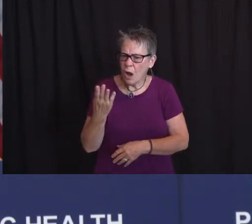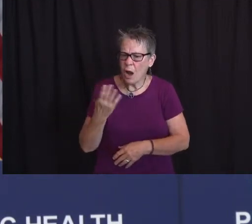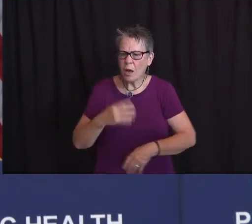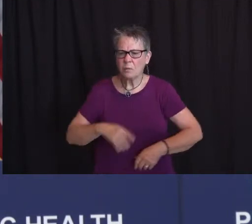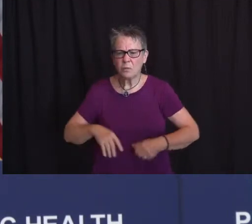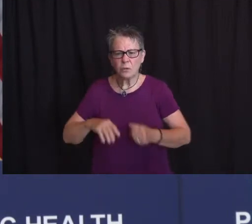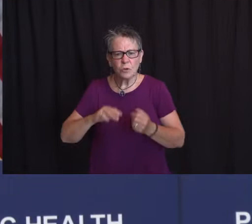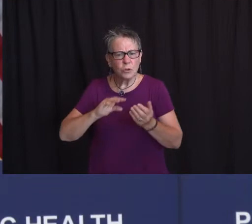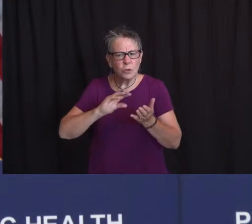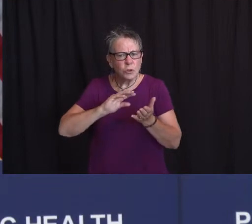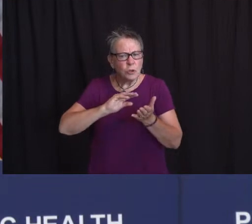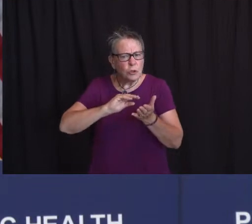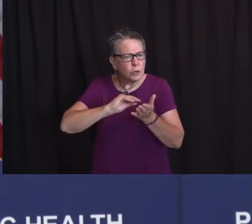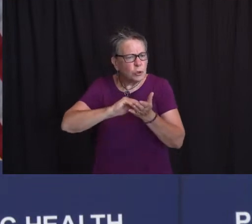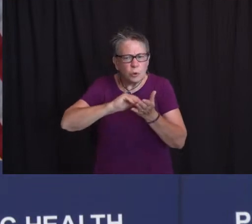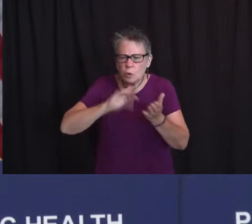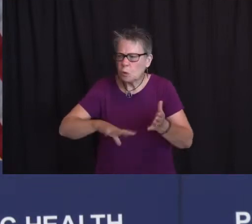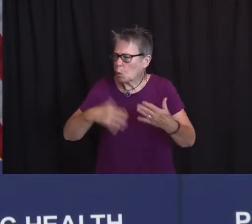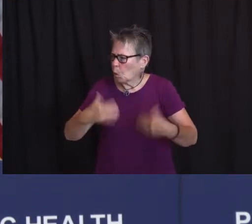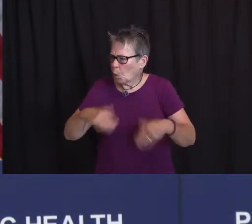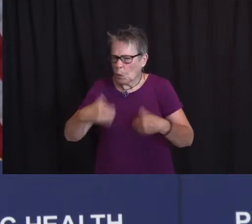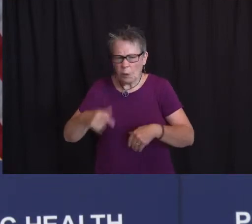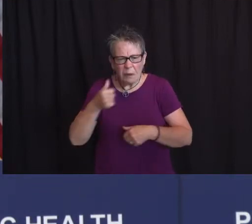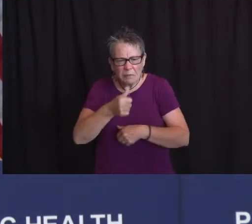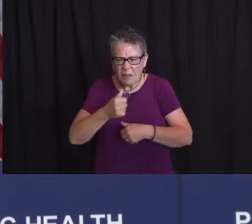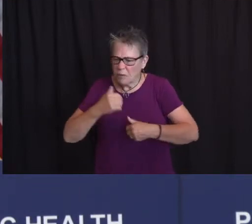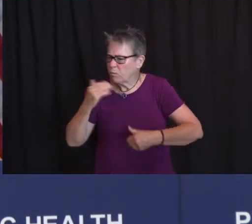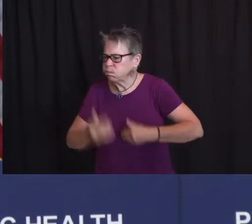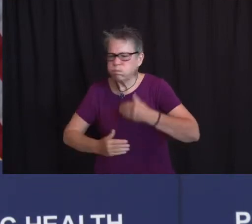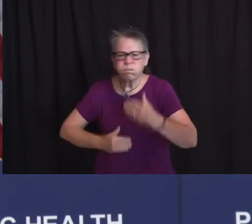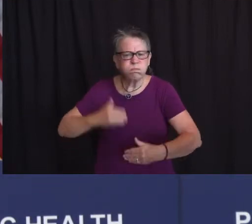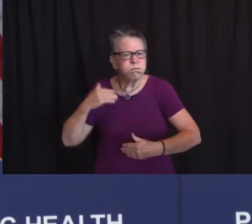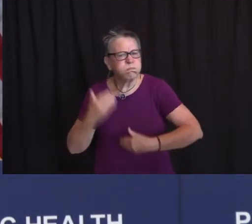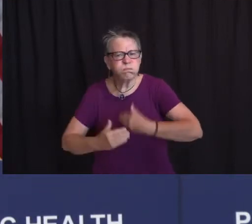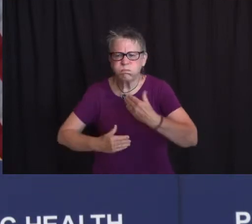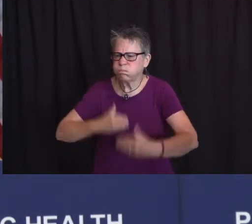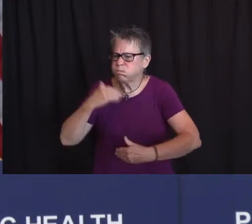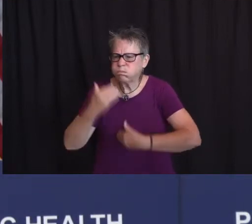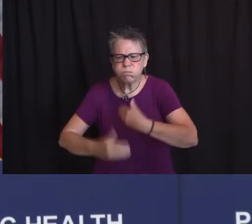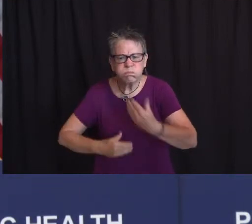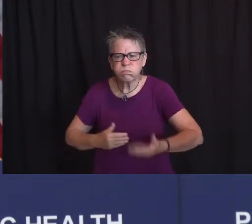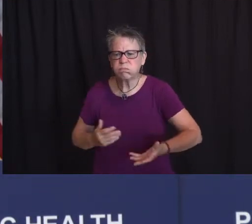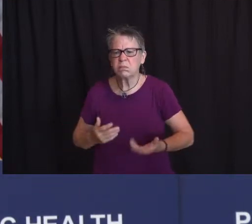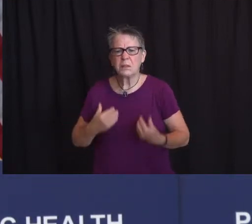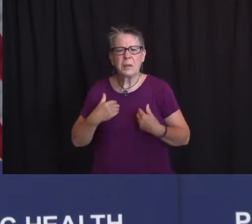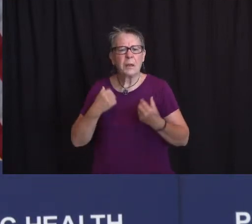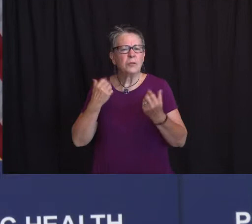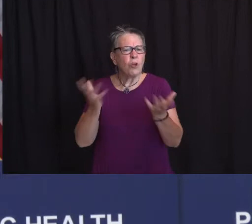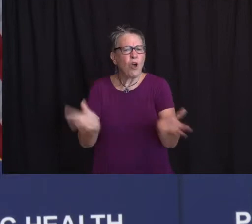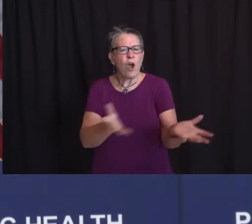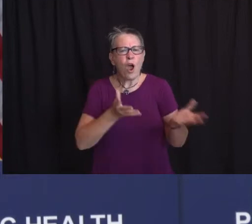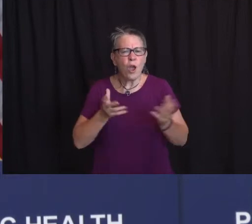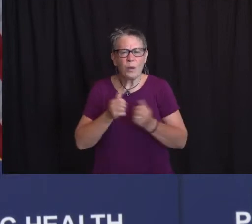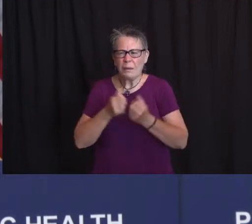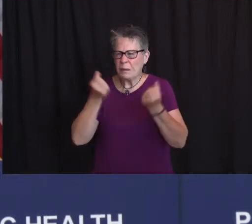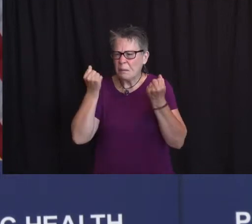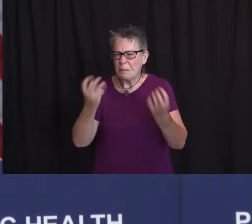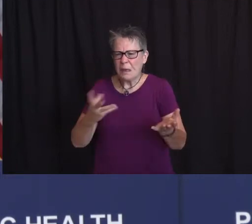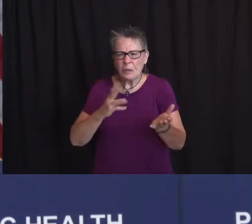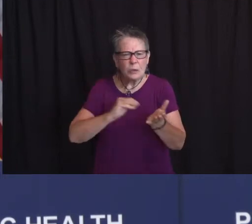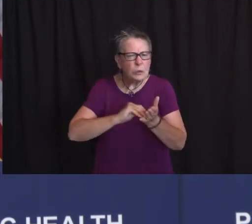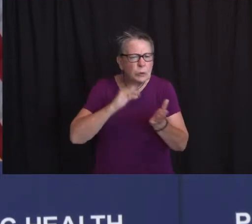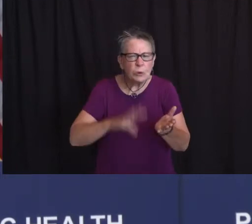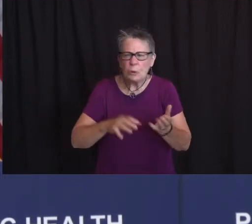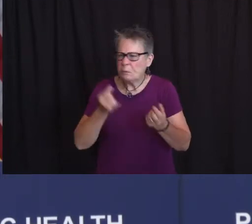degrees. Over the past few months, I've met students who are excelling despite the obstacles before them, and we know